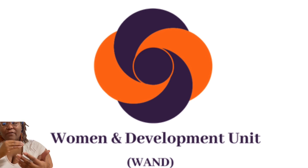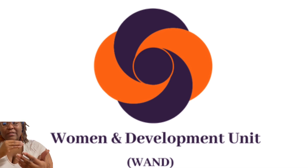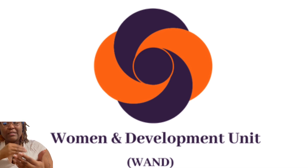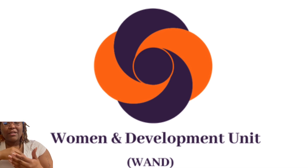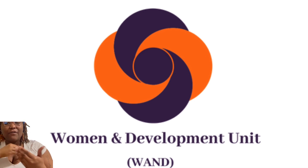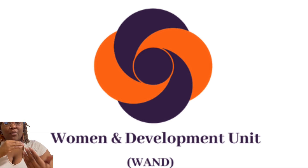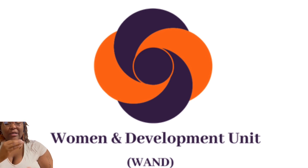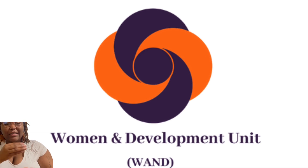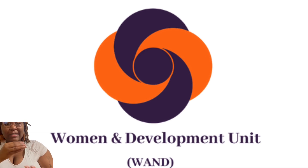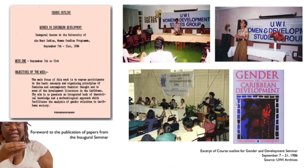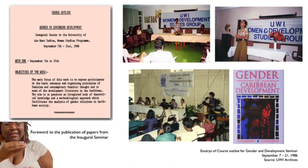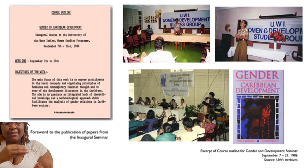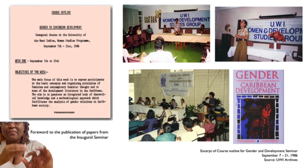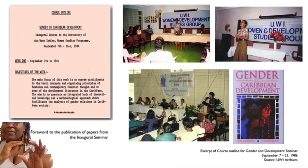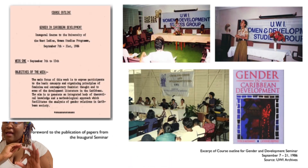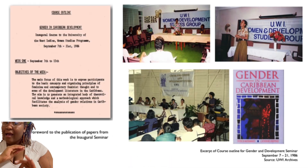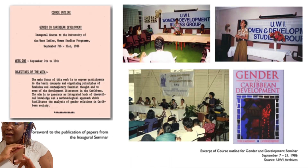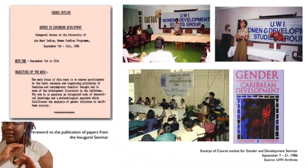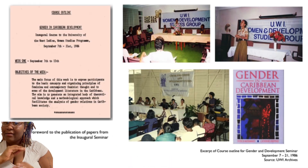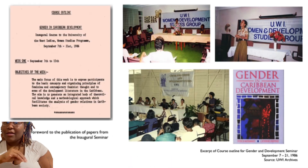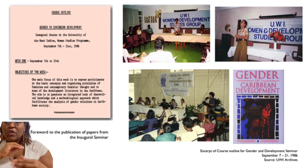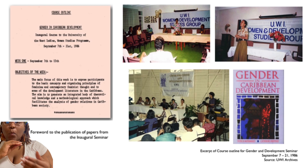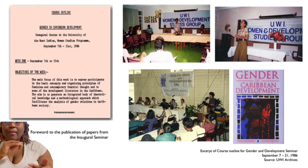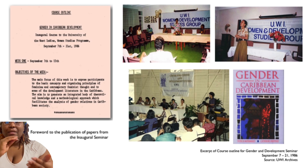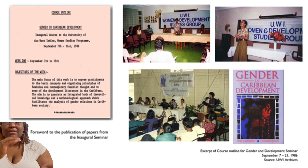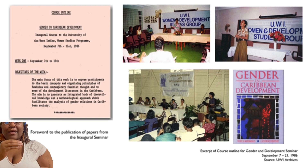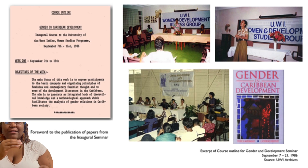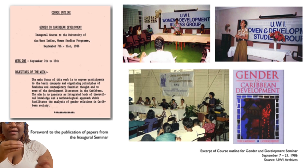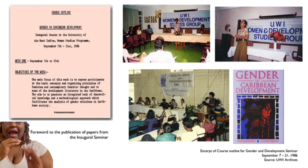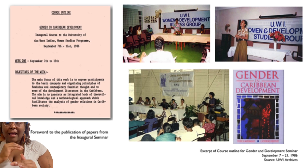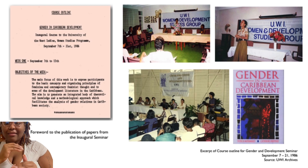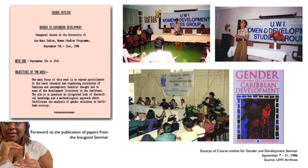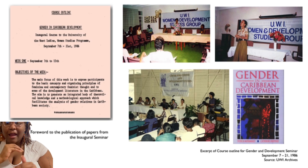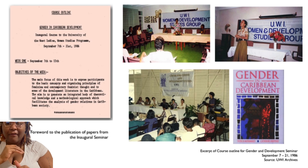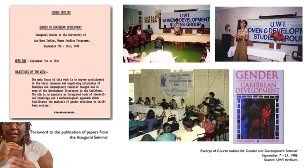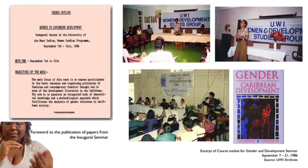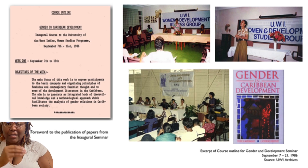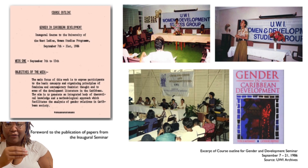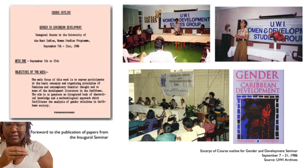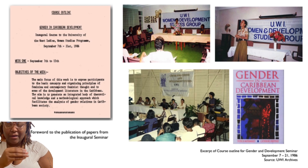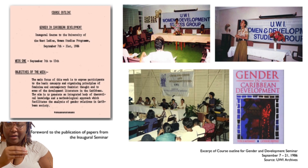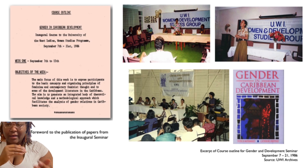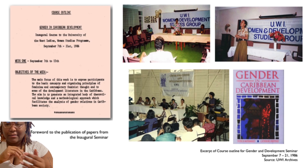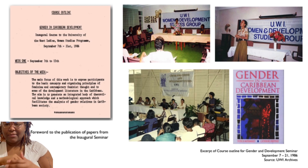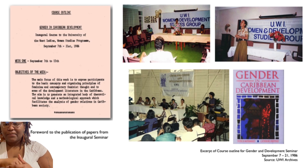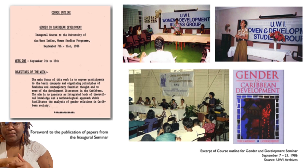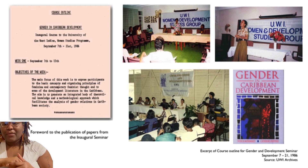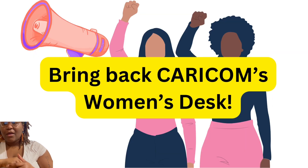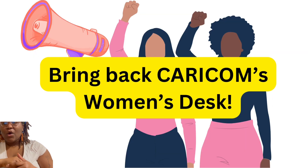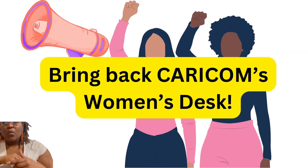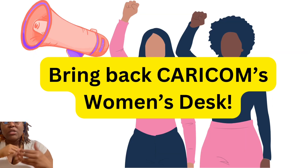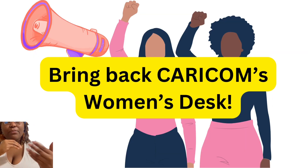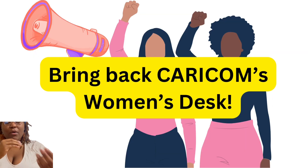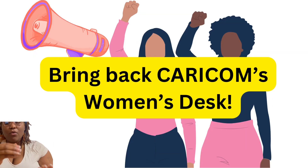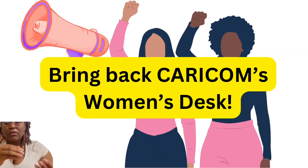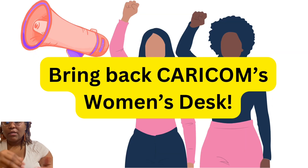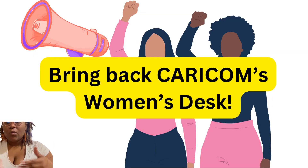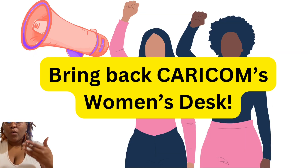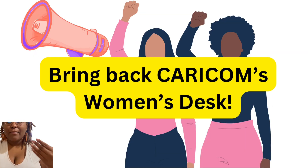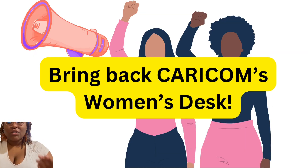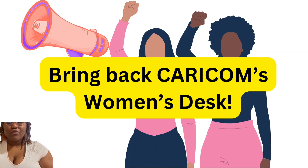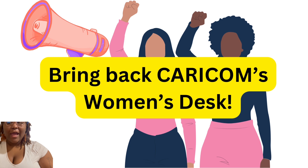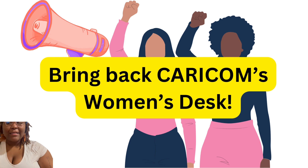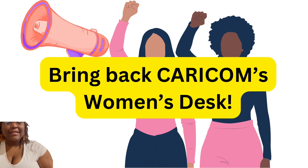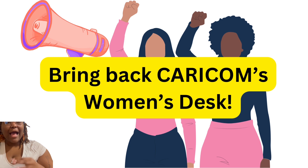the University of the West Indies and the Women's Desk at the CARICOM Secretariat, which